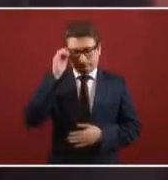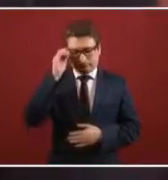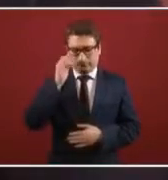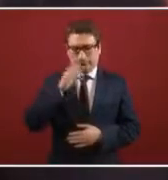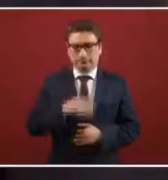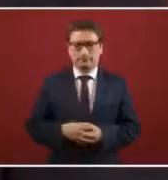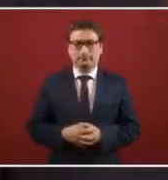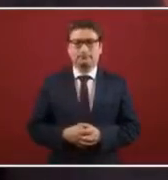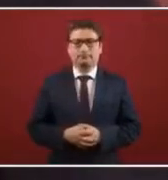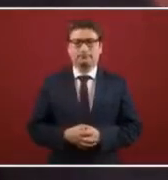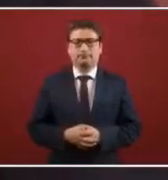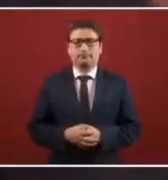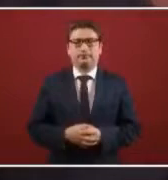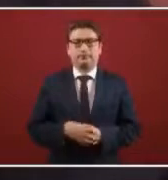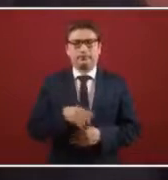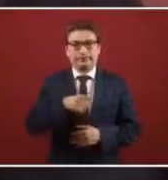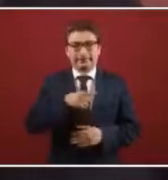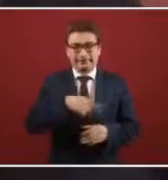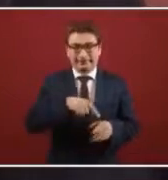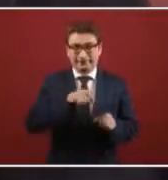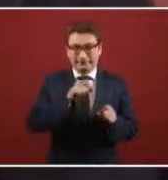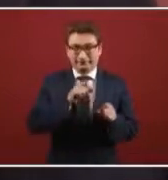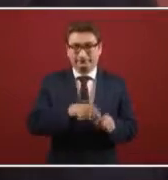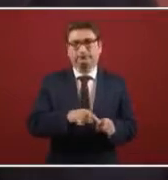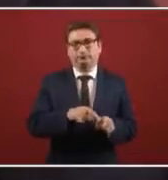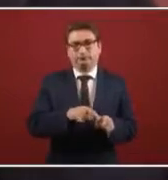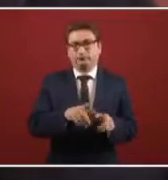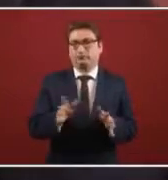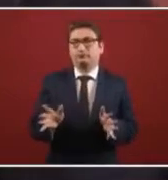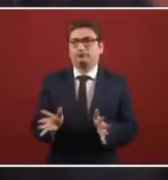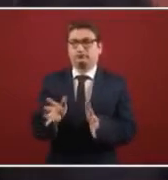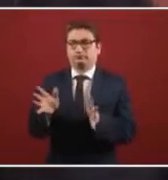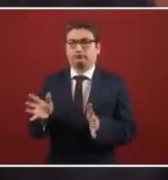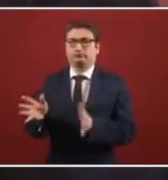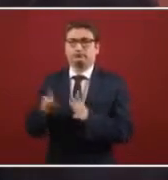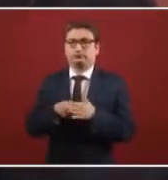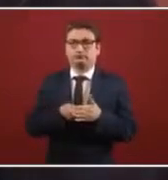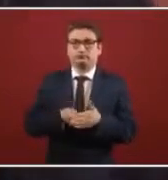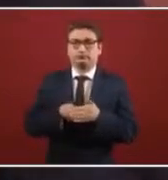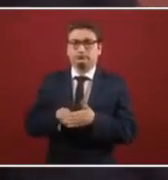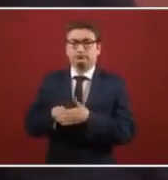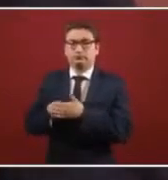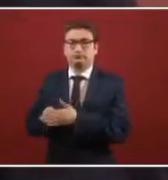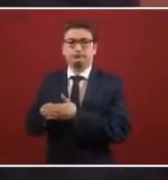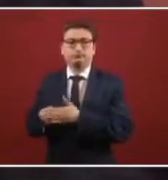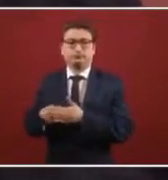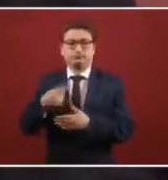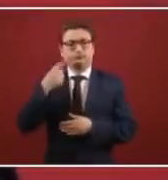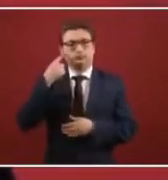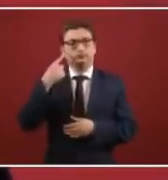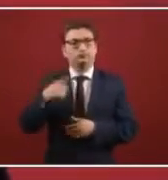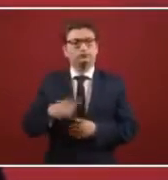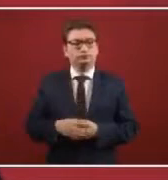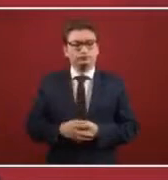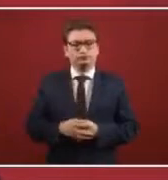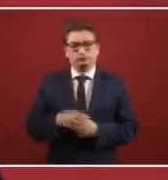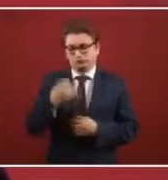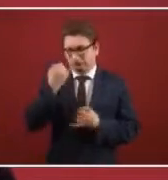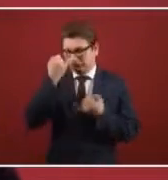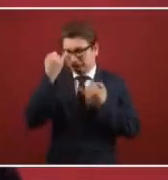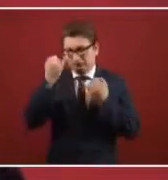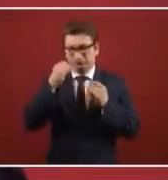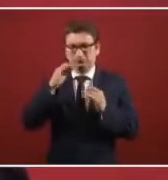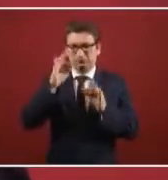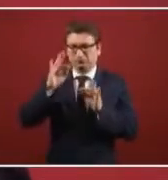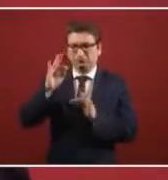same time eran los were the, promotores were the promoters de estas ideas, of